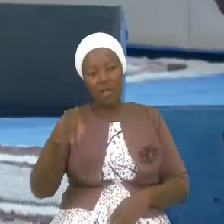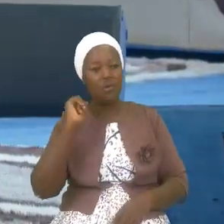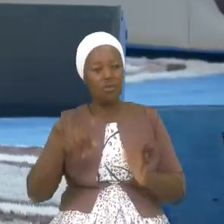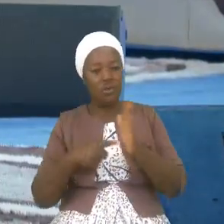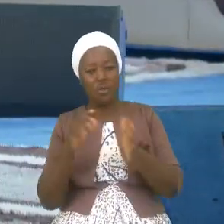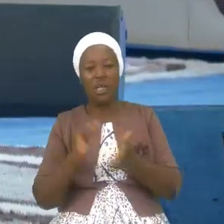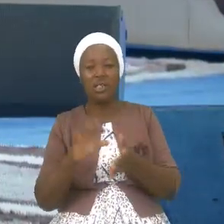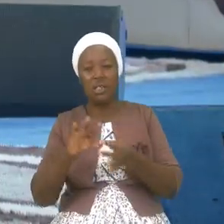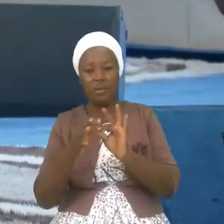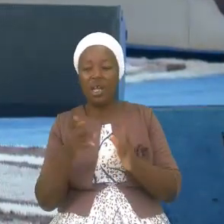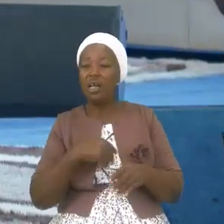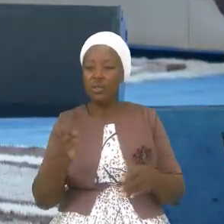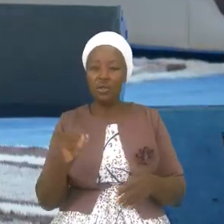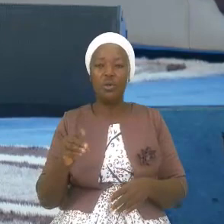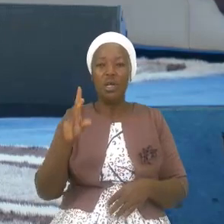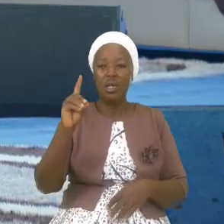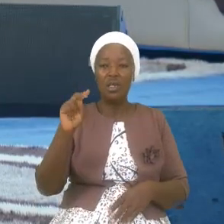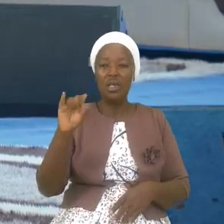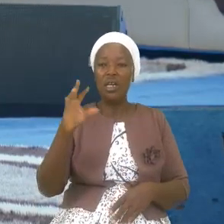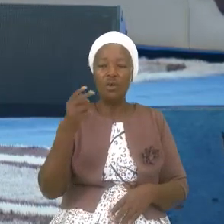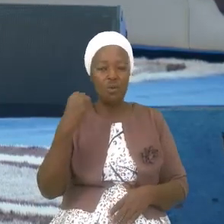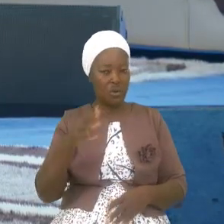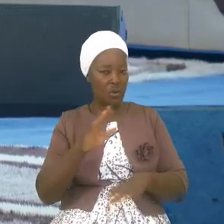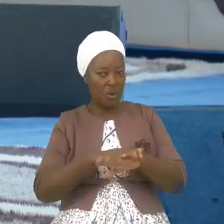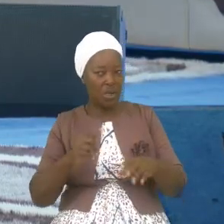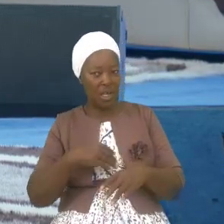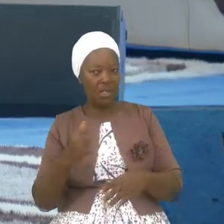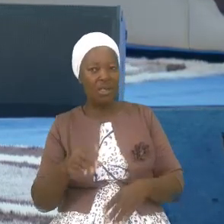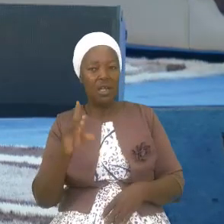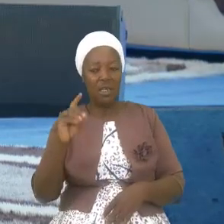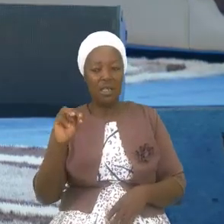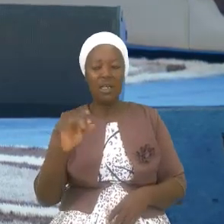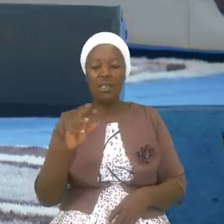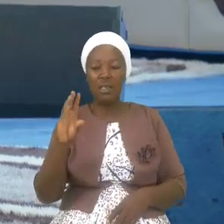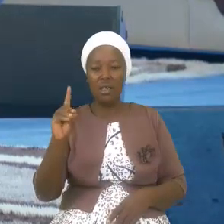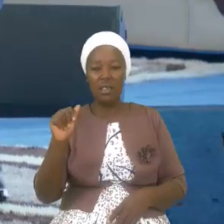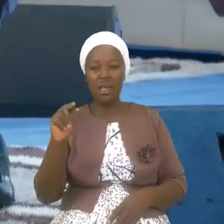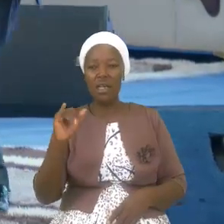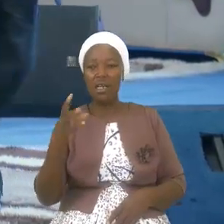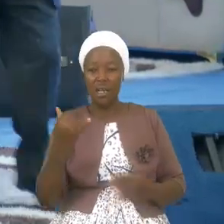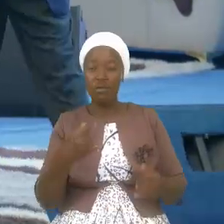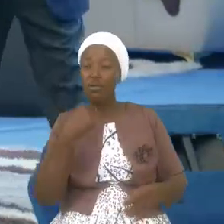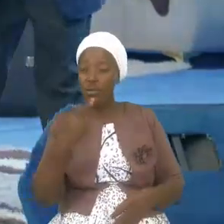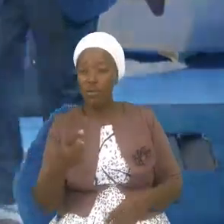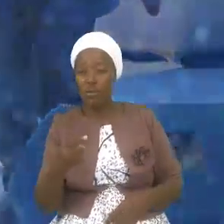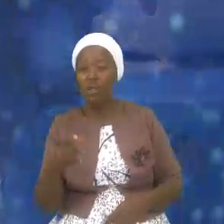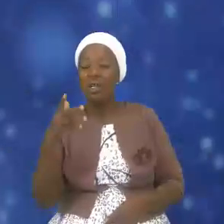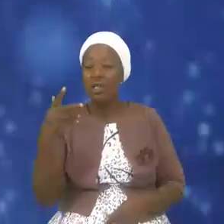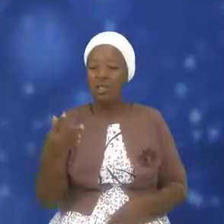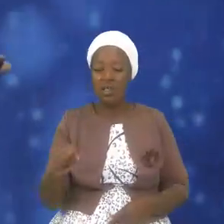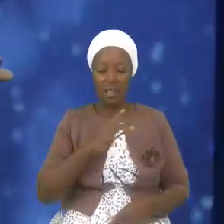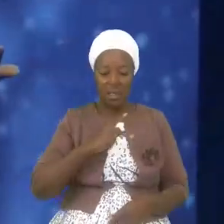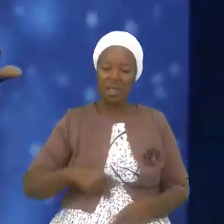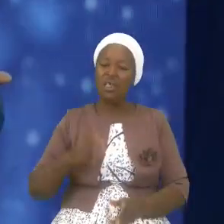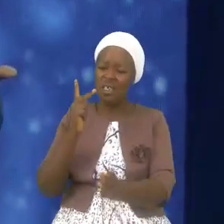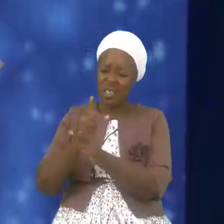now told the king, keep your gift to yourself, but I will show you the interpretation. We